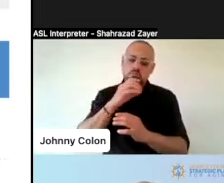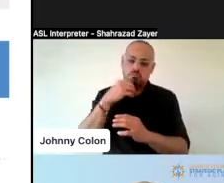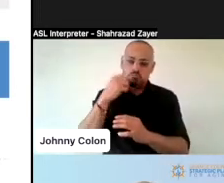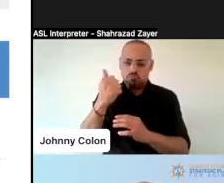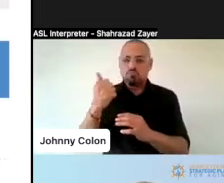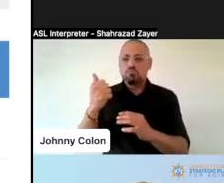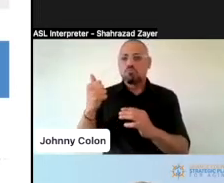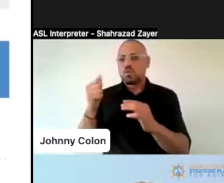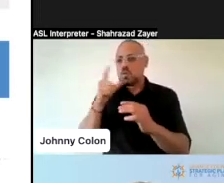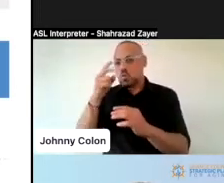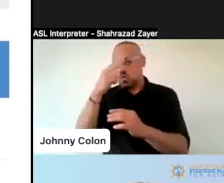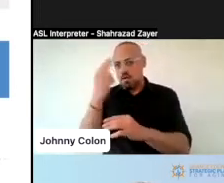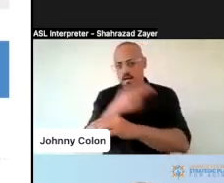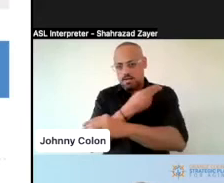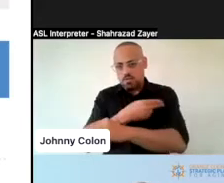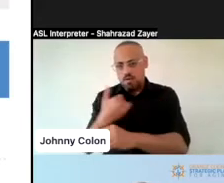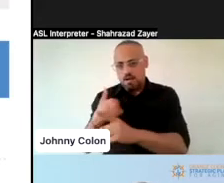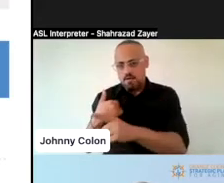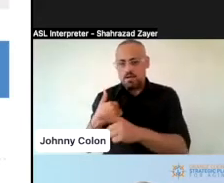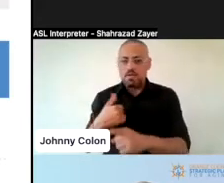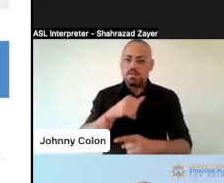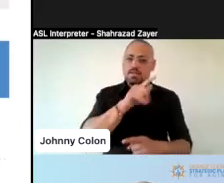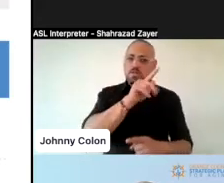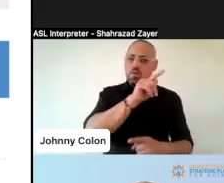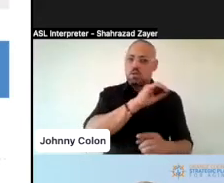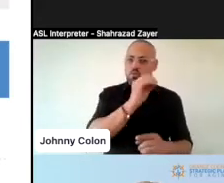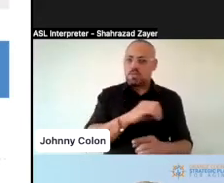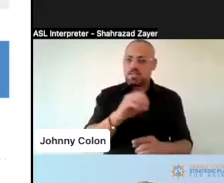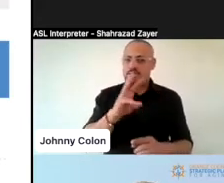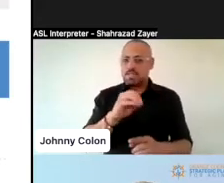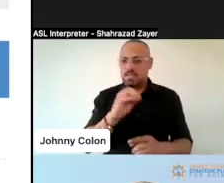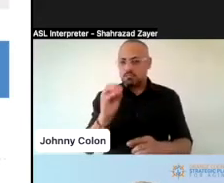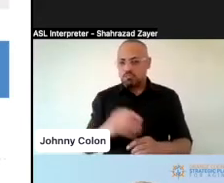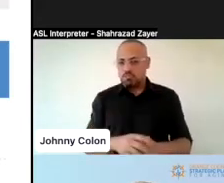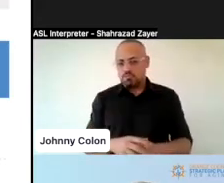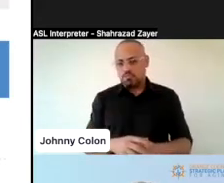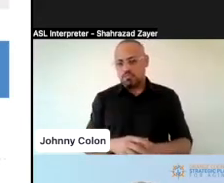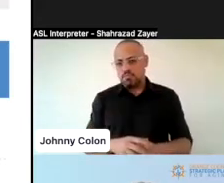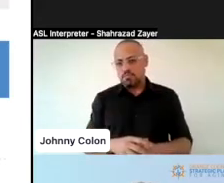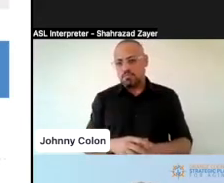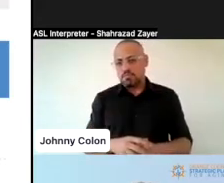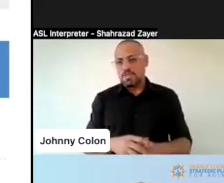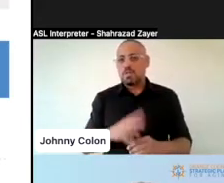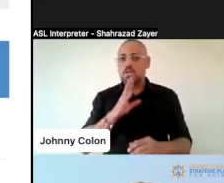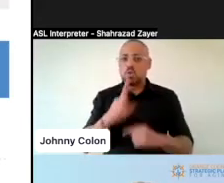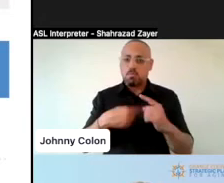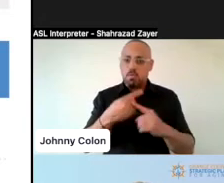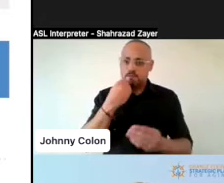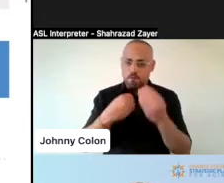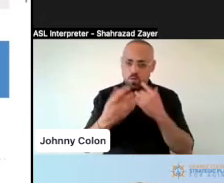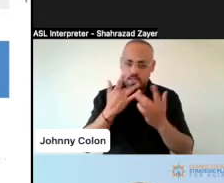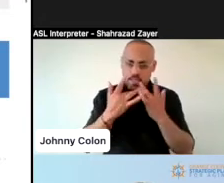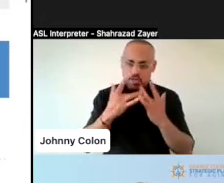from 23% to 60%. So we're talking about both food insecurity